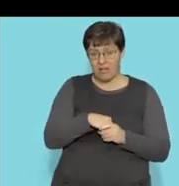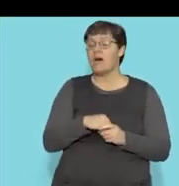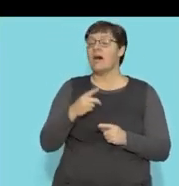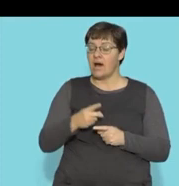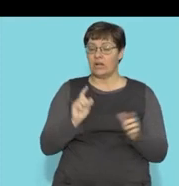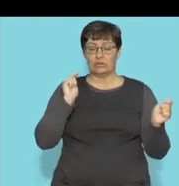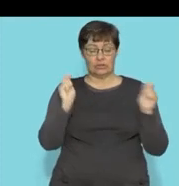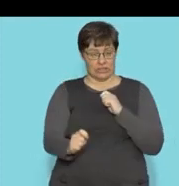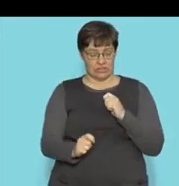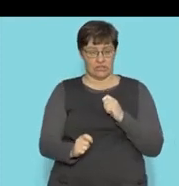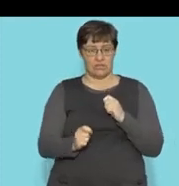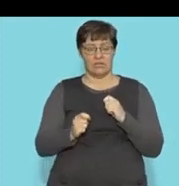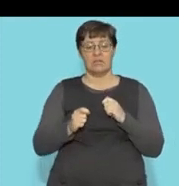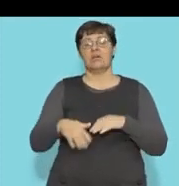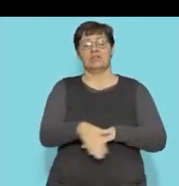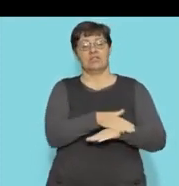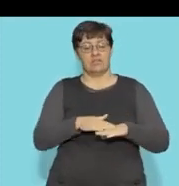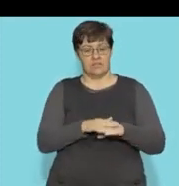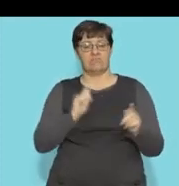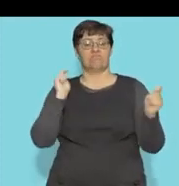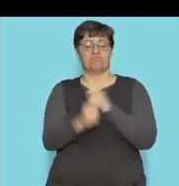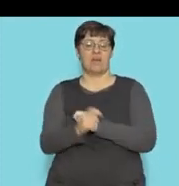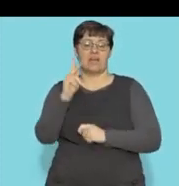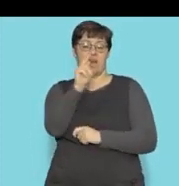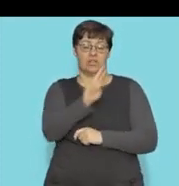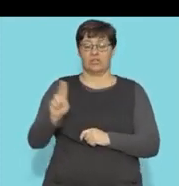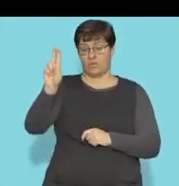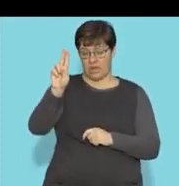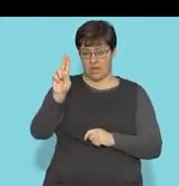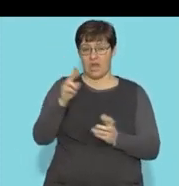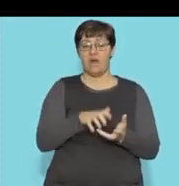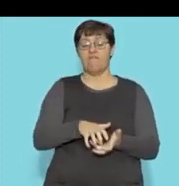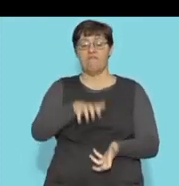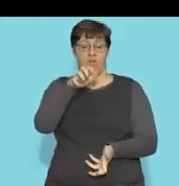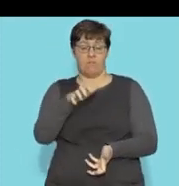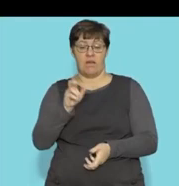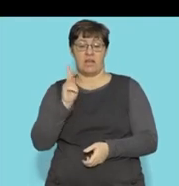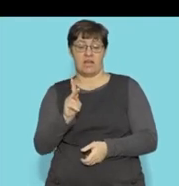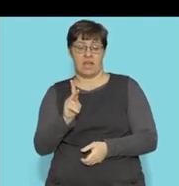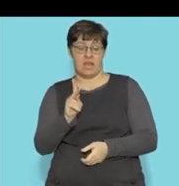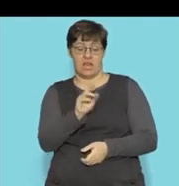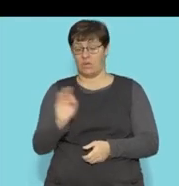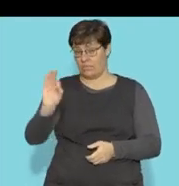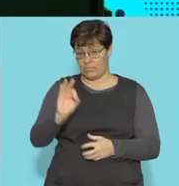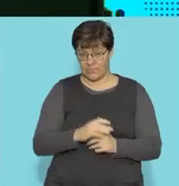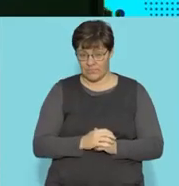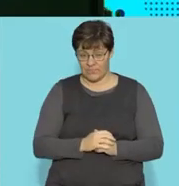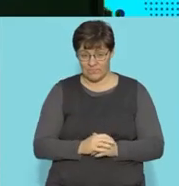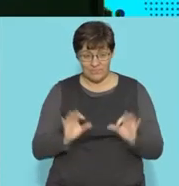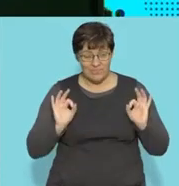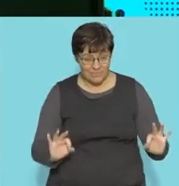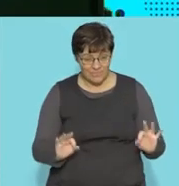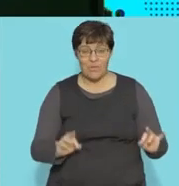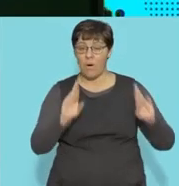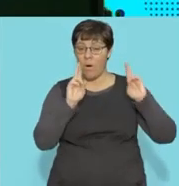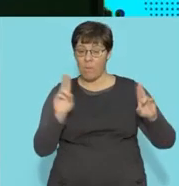polyhedron change, the surface area changes by K squared and the volume changes by K cubed. Great everyone, I